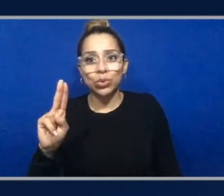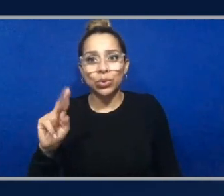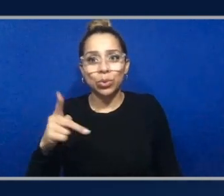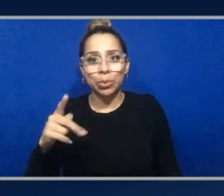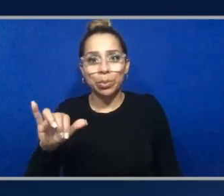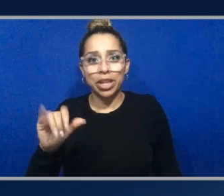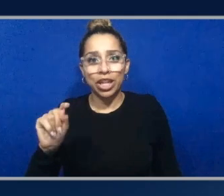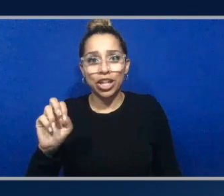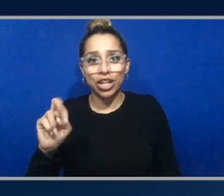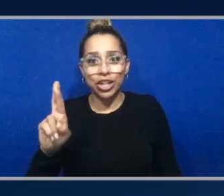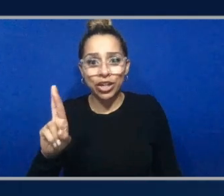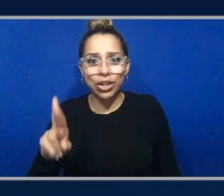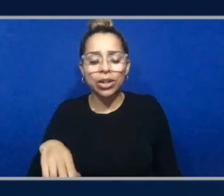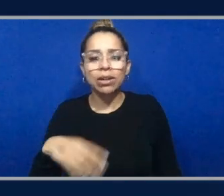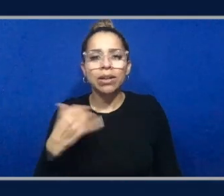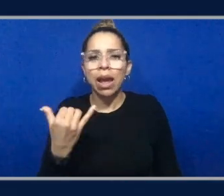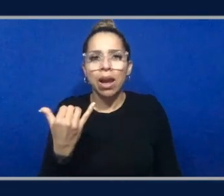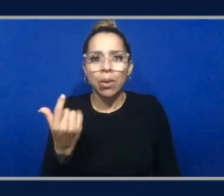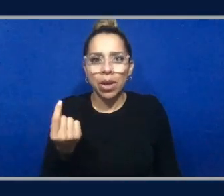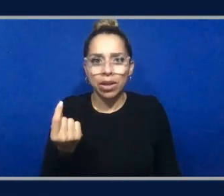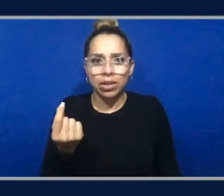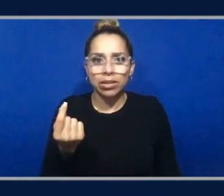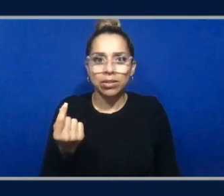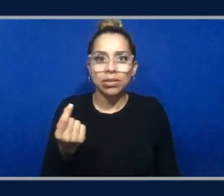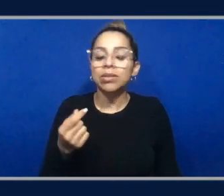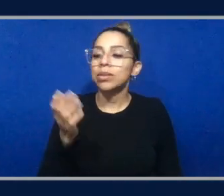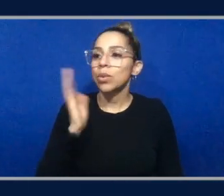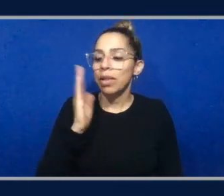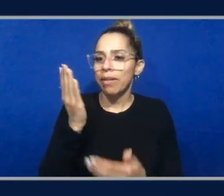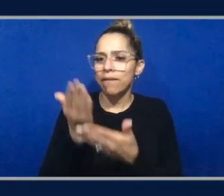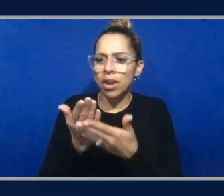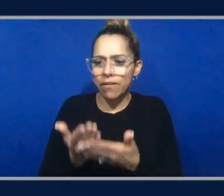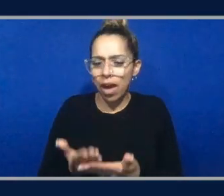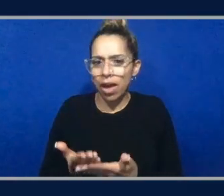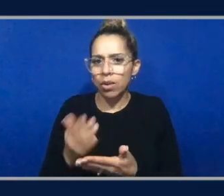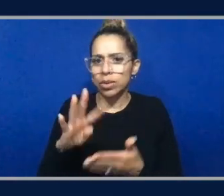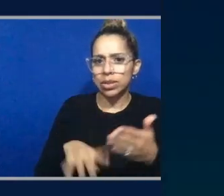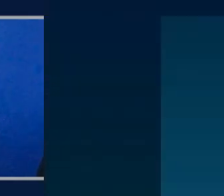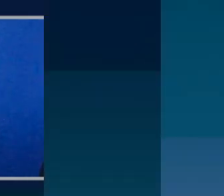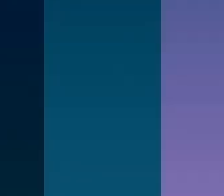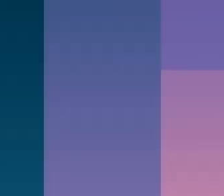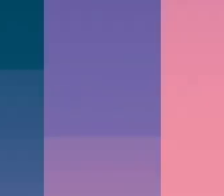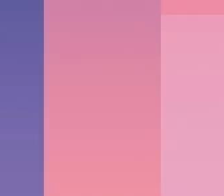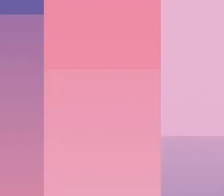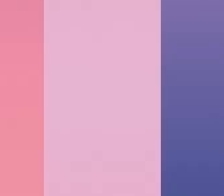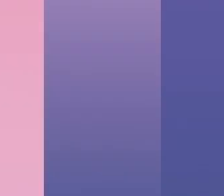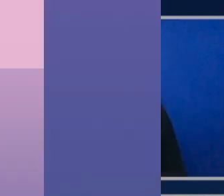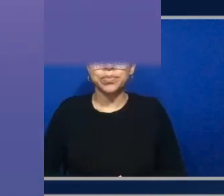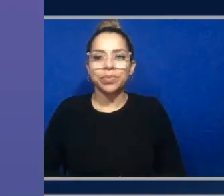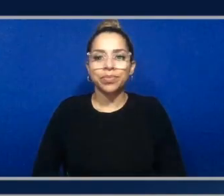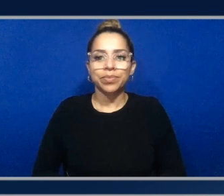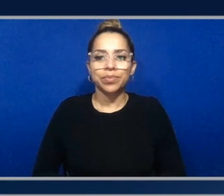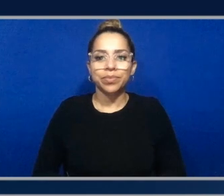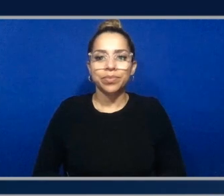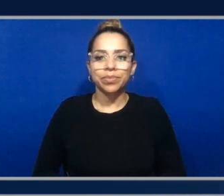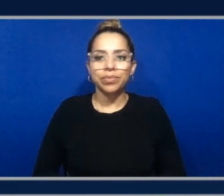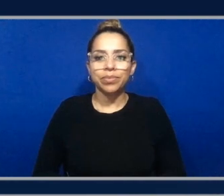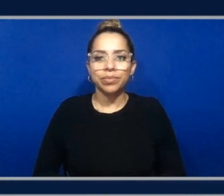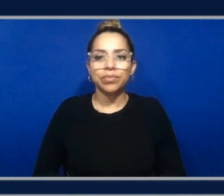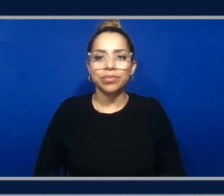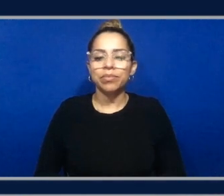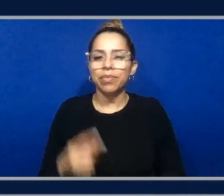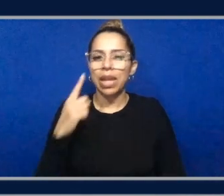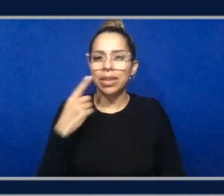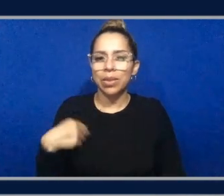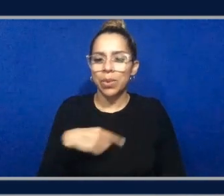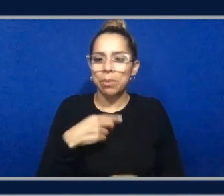So then we'll start verifying how the table looks like. So there are a few important features of S3 tables, which I think Anupriti mentioned earlier,